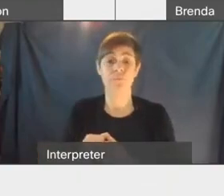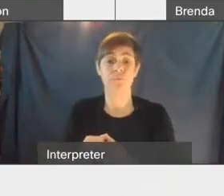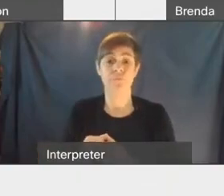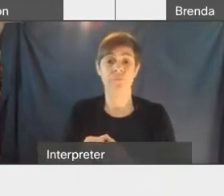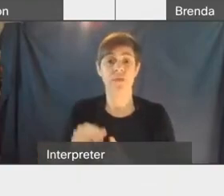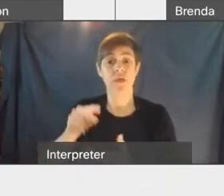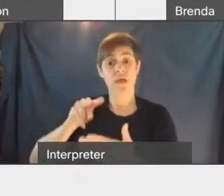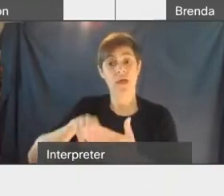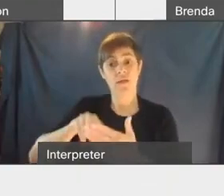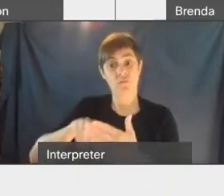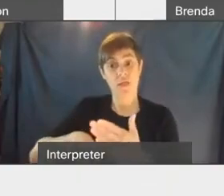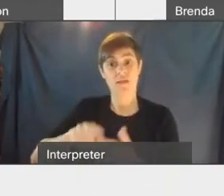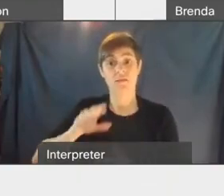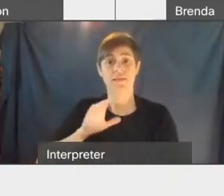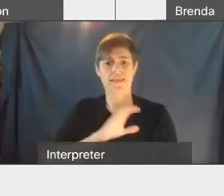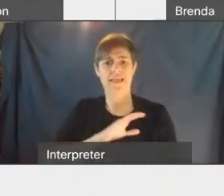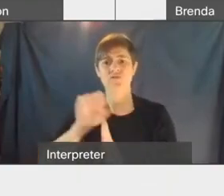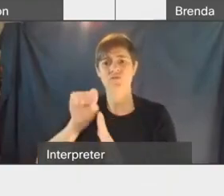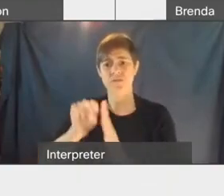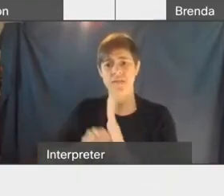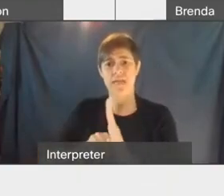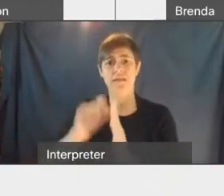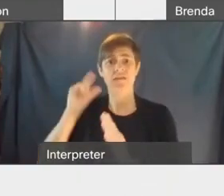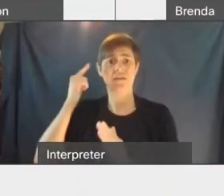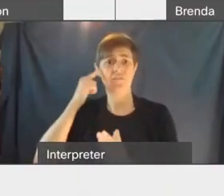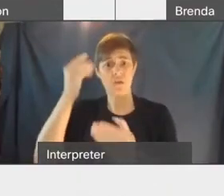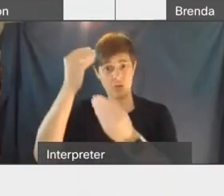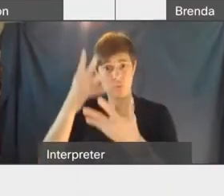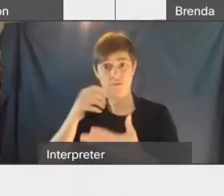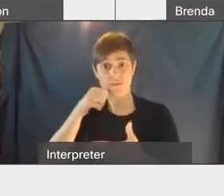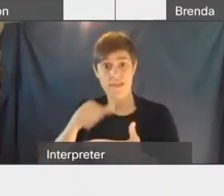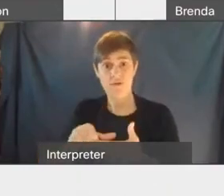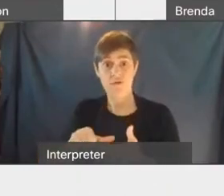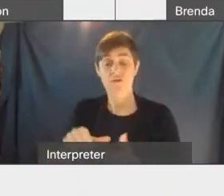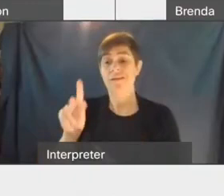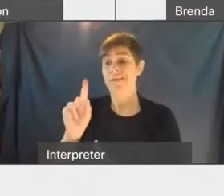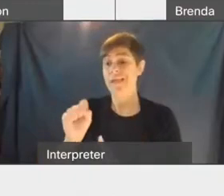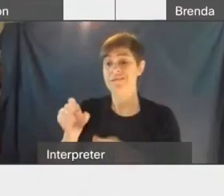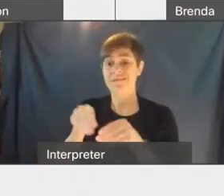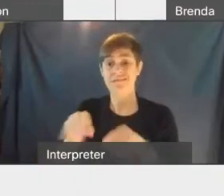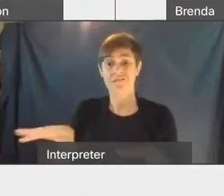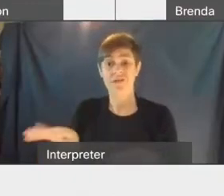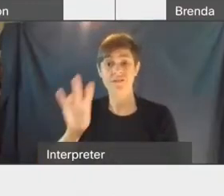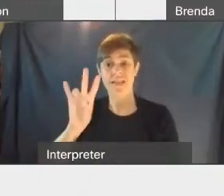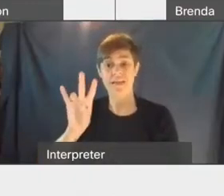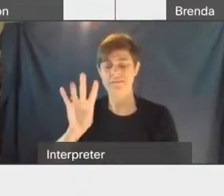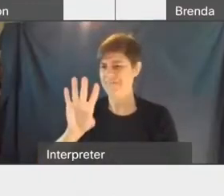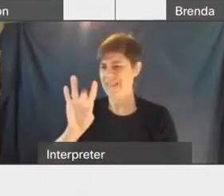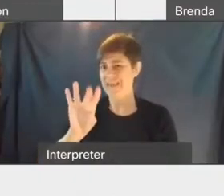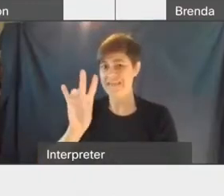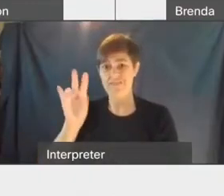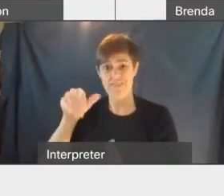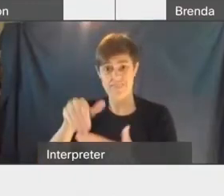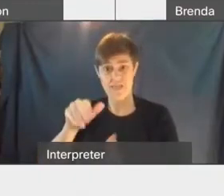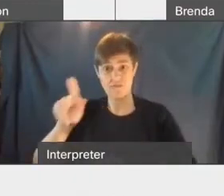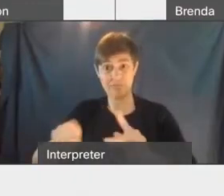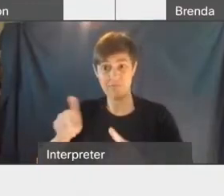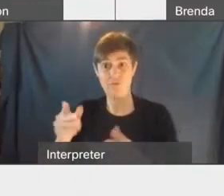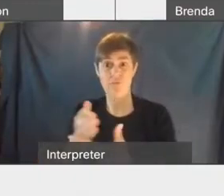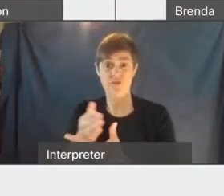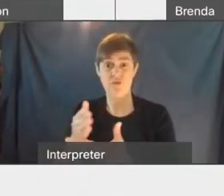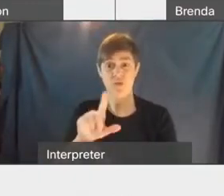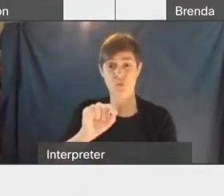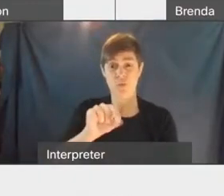this Council of State Governments newsletter that Kansas had lost 87,000 people between 2010